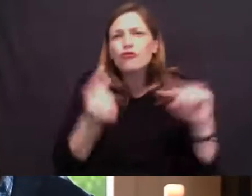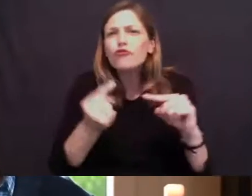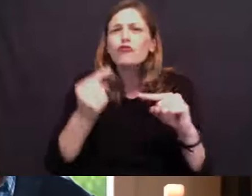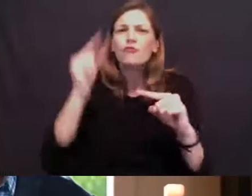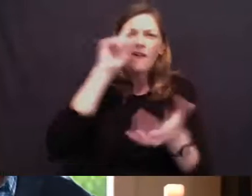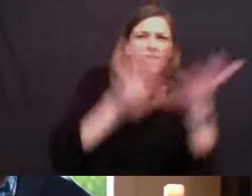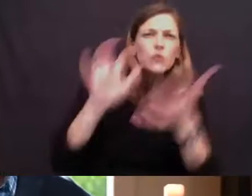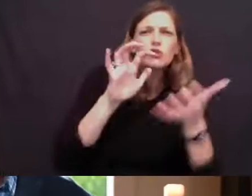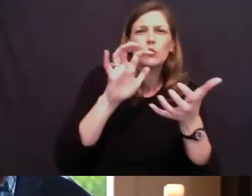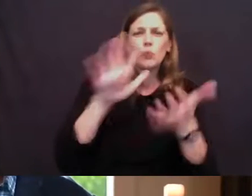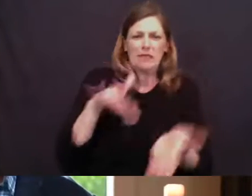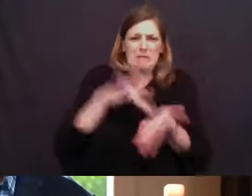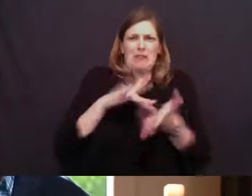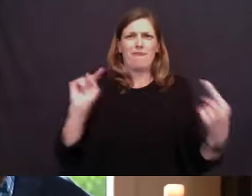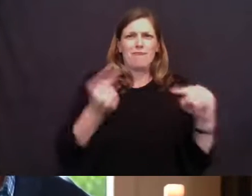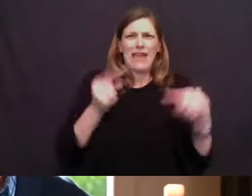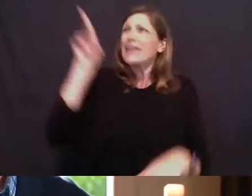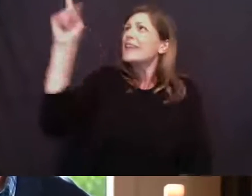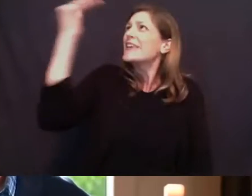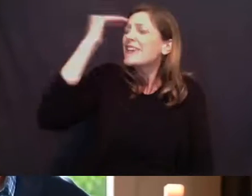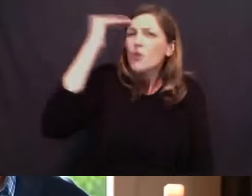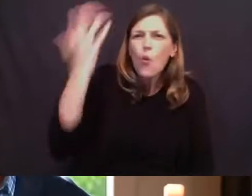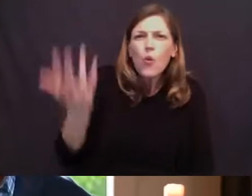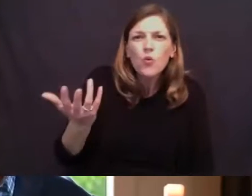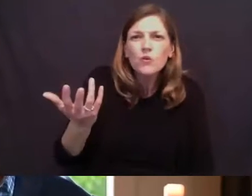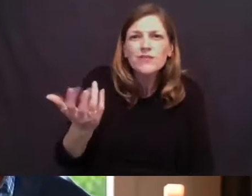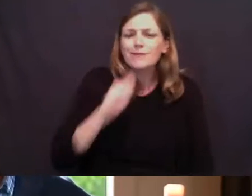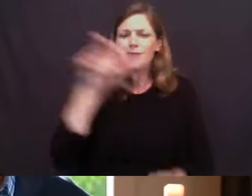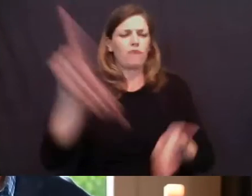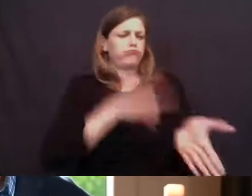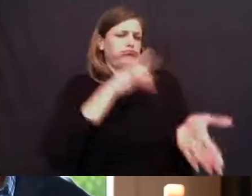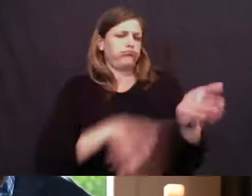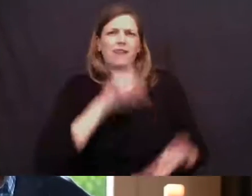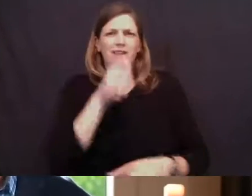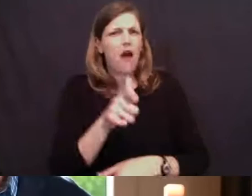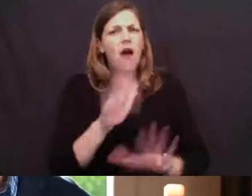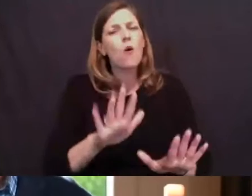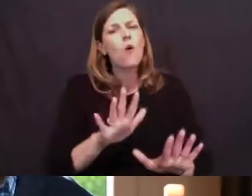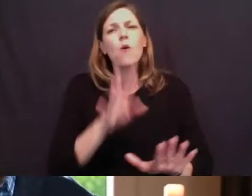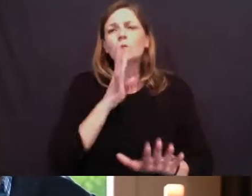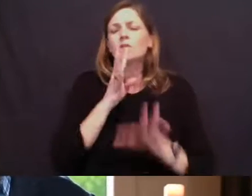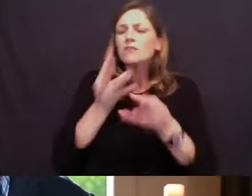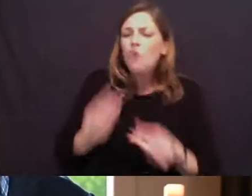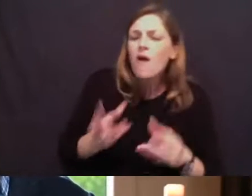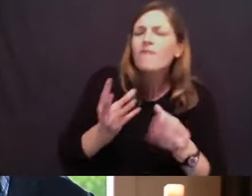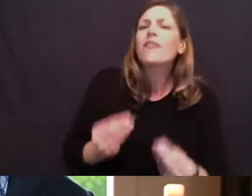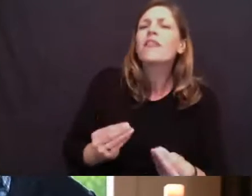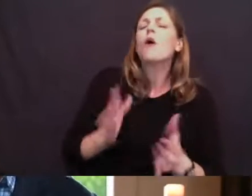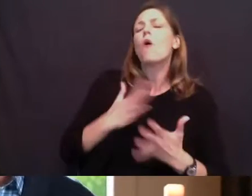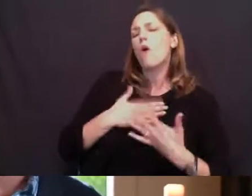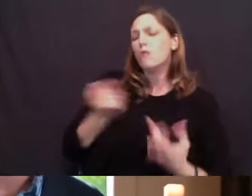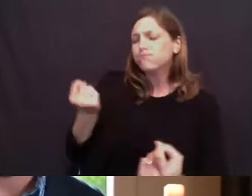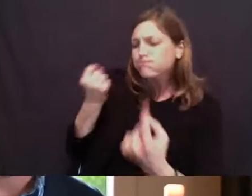He knows that. He doesn't rebuke them. He speaks gently, softly. He sympathizes with them.